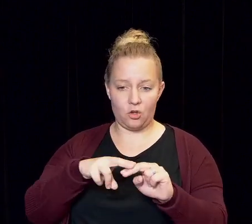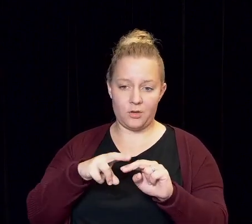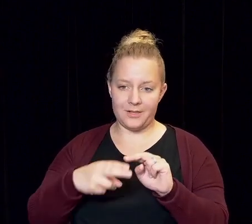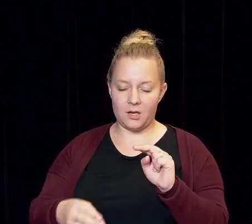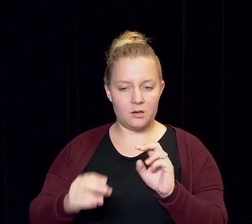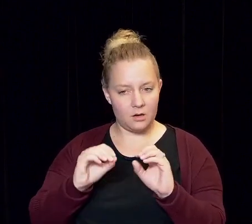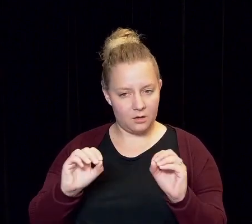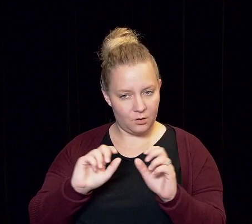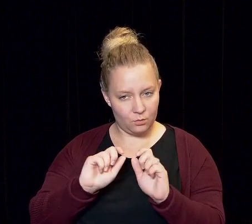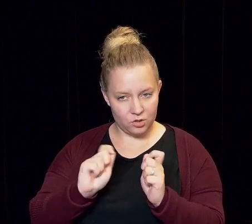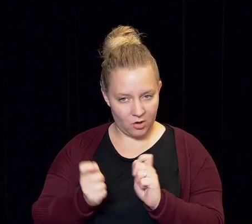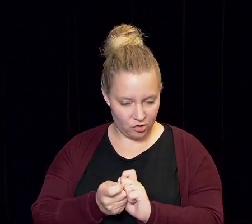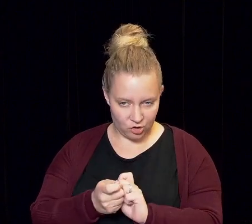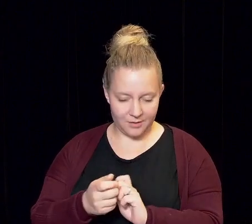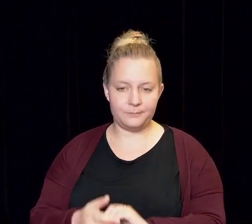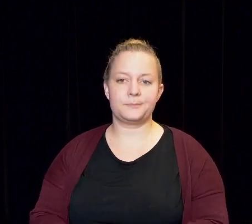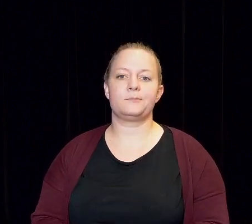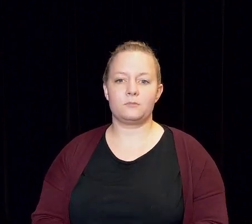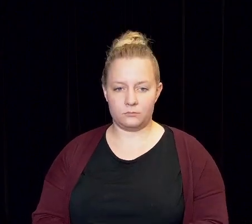nothing was changing.